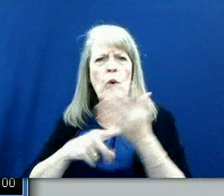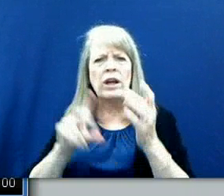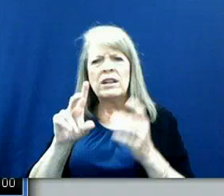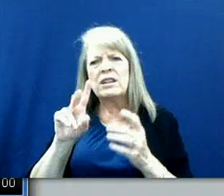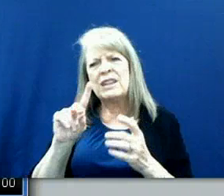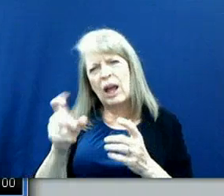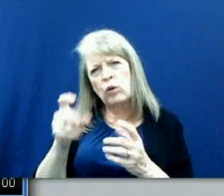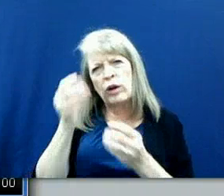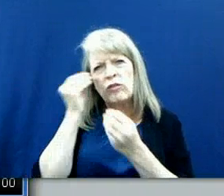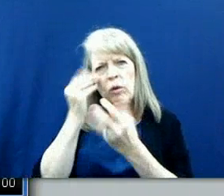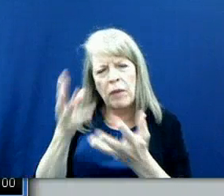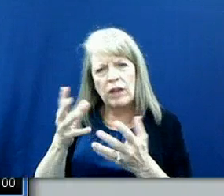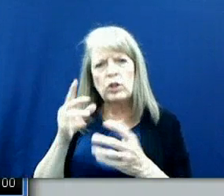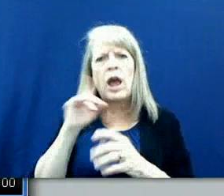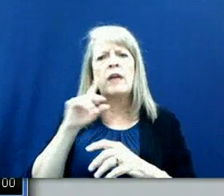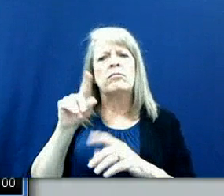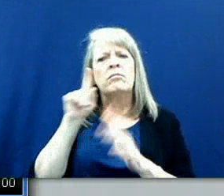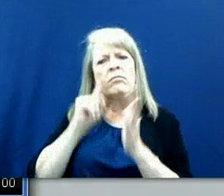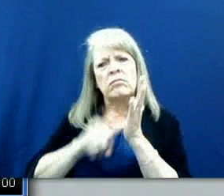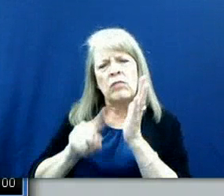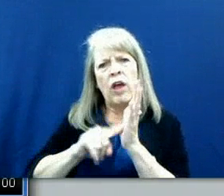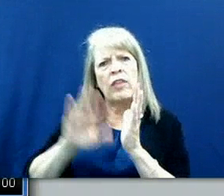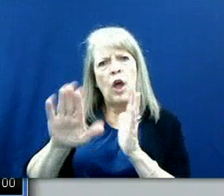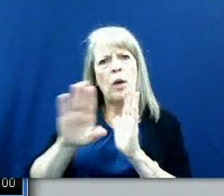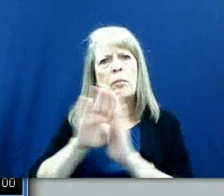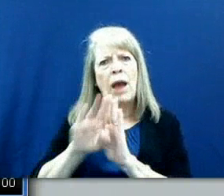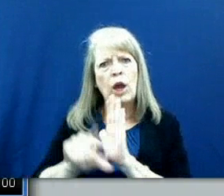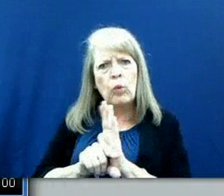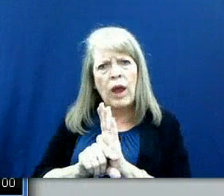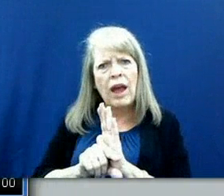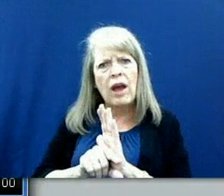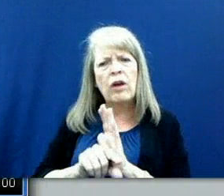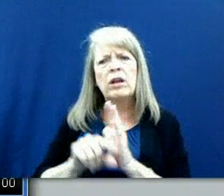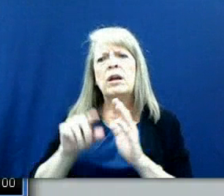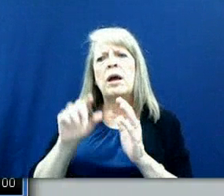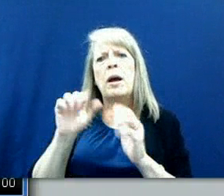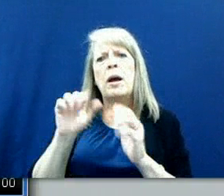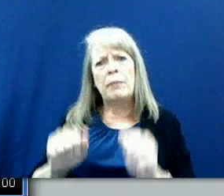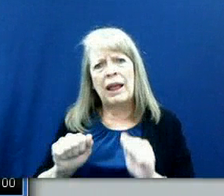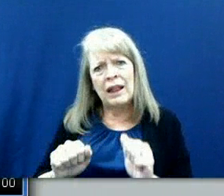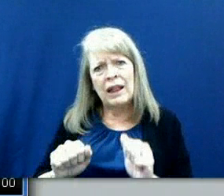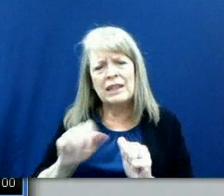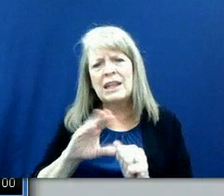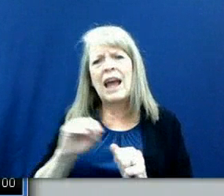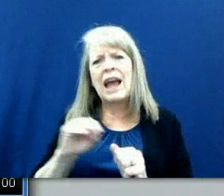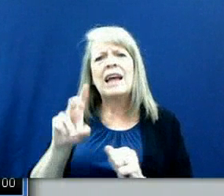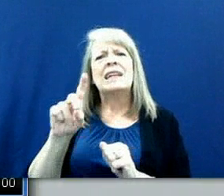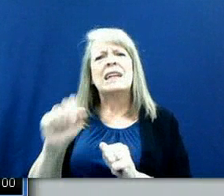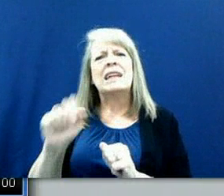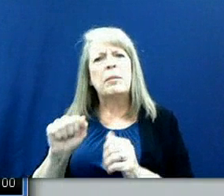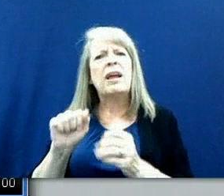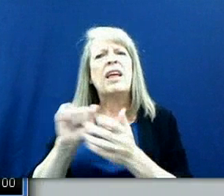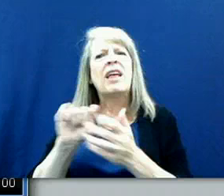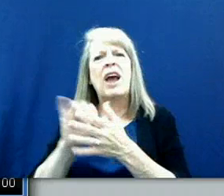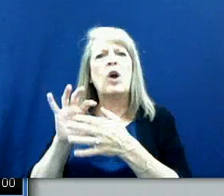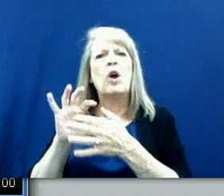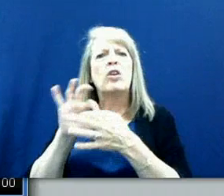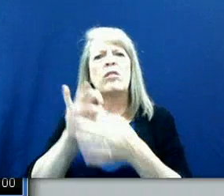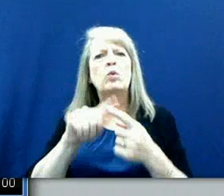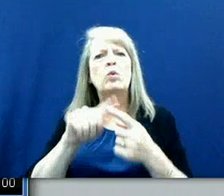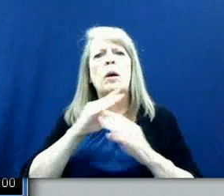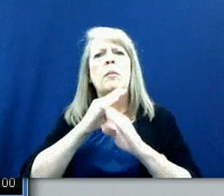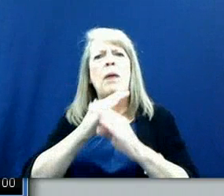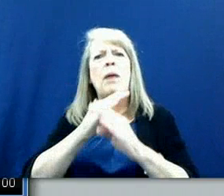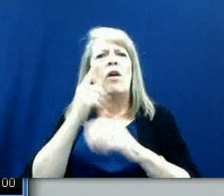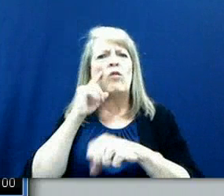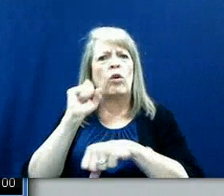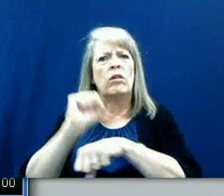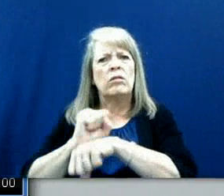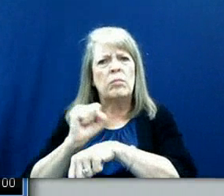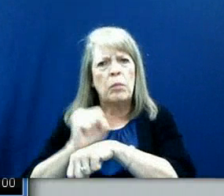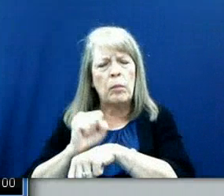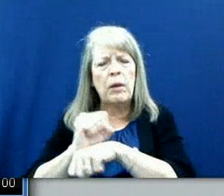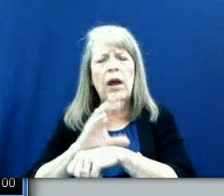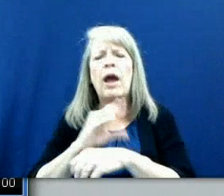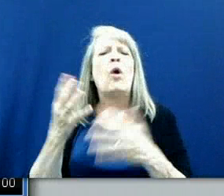the applicant's background, abilities, and disability-related barriers to employment and rehabilitation